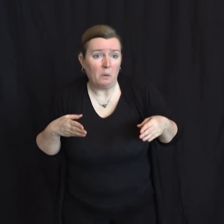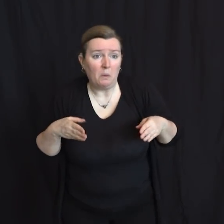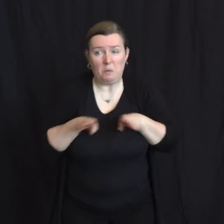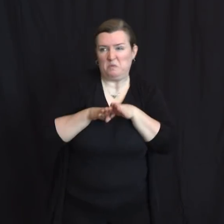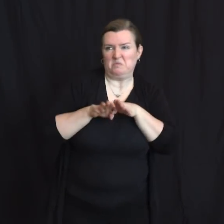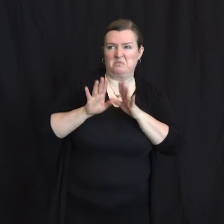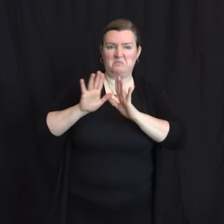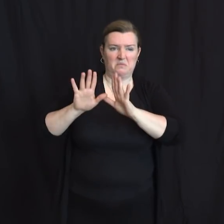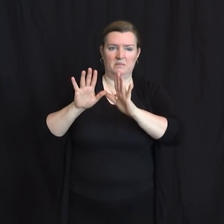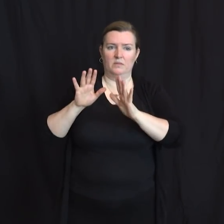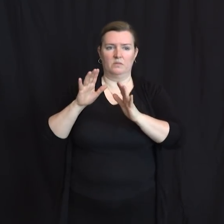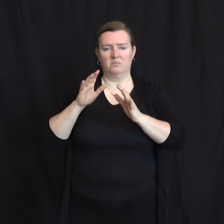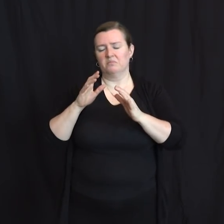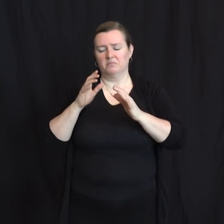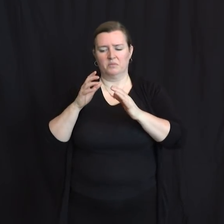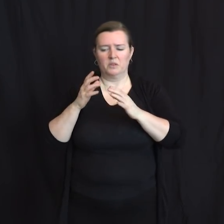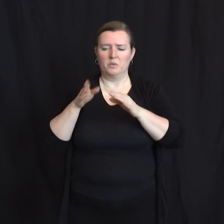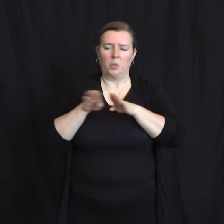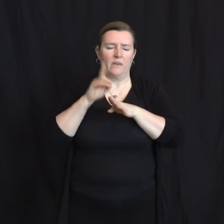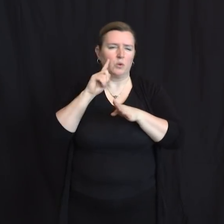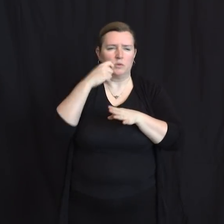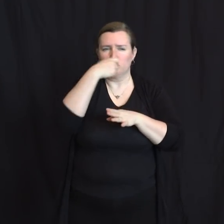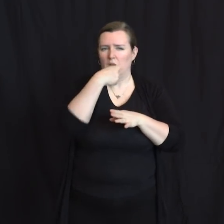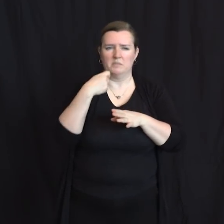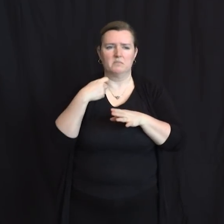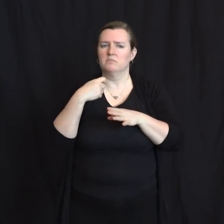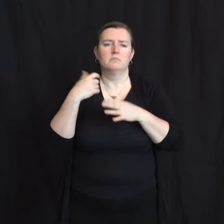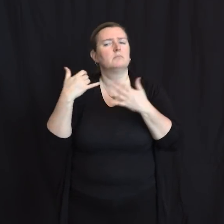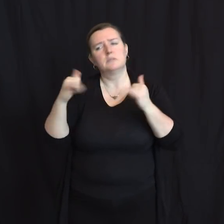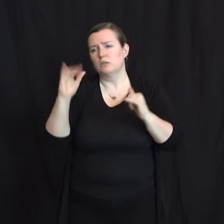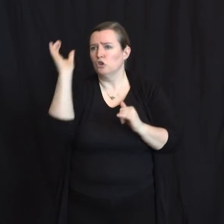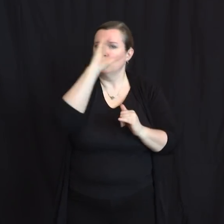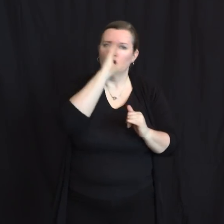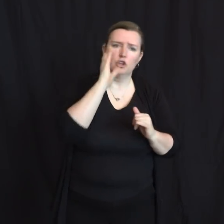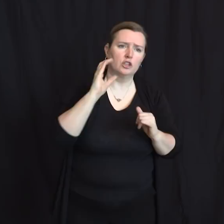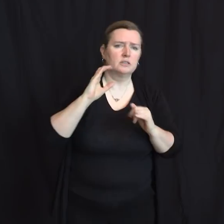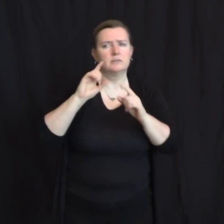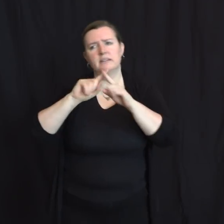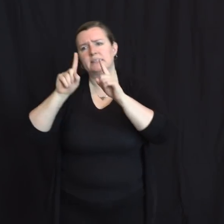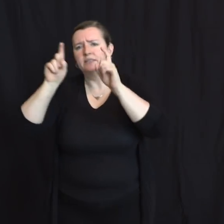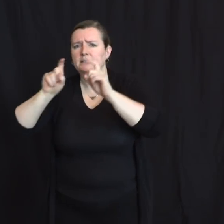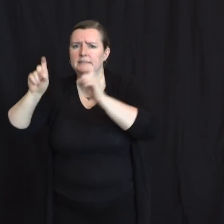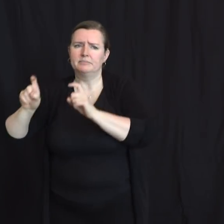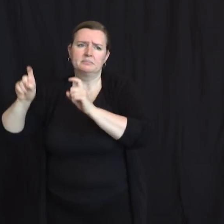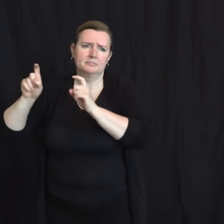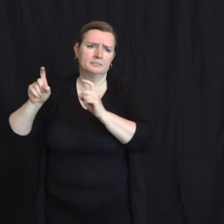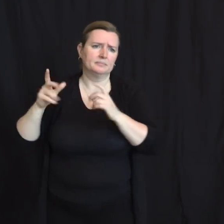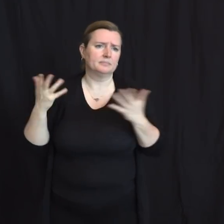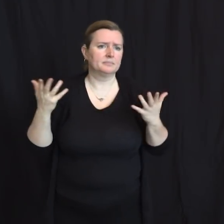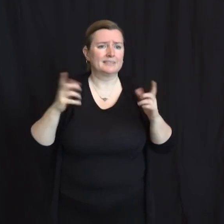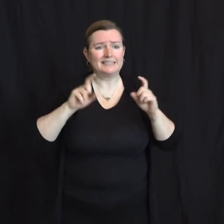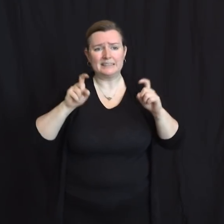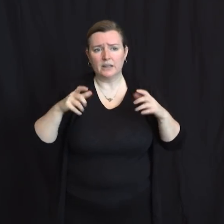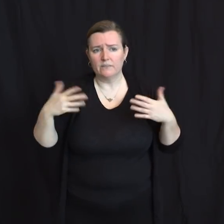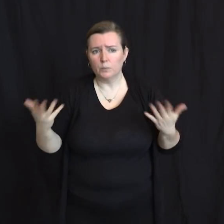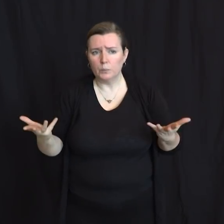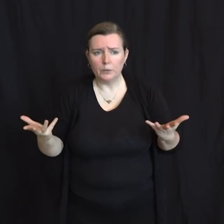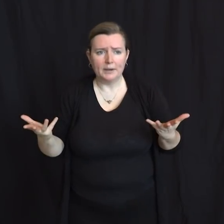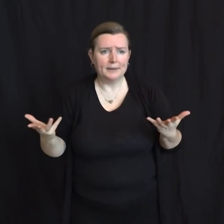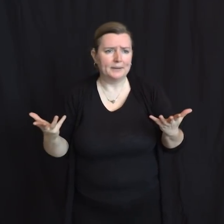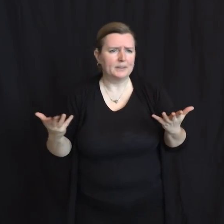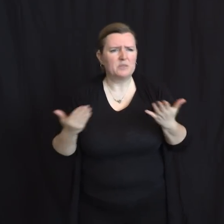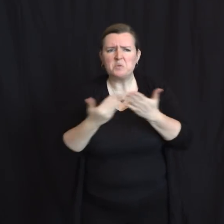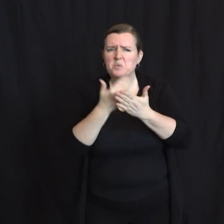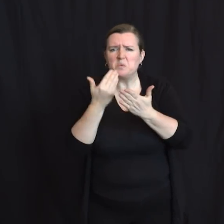including continuing to pursue other sources of either materials or other testing regimes. I think everybody in this right